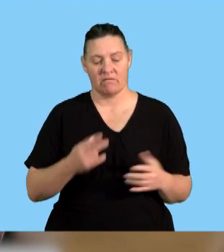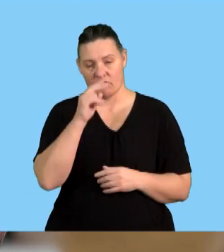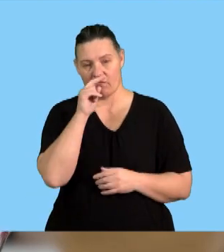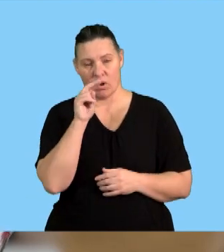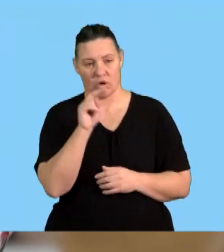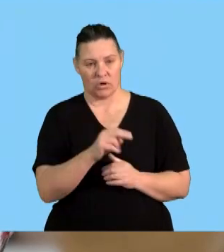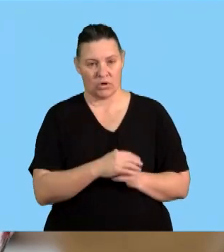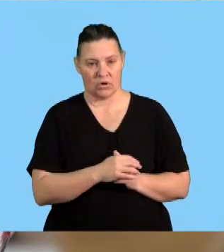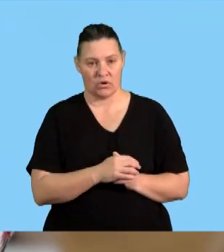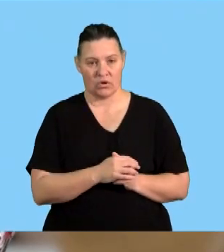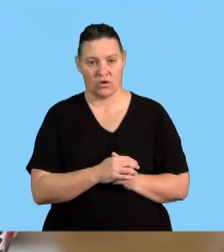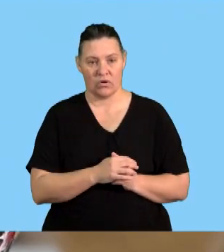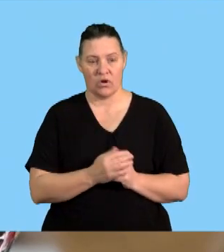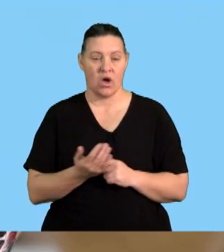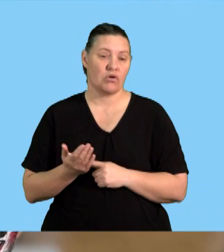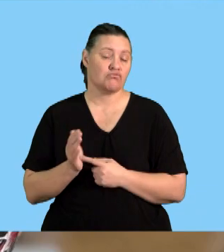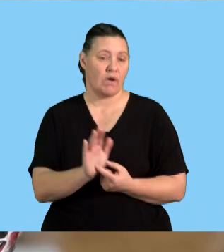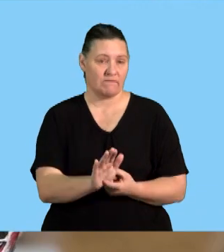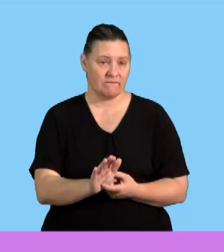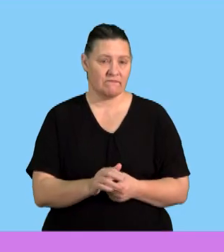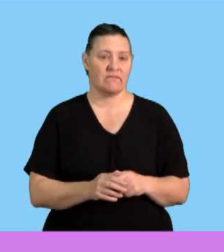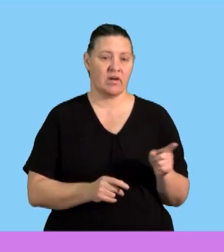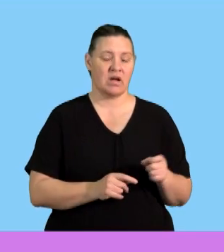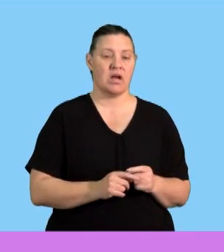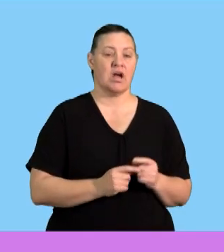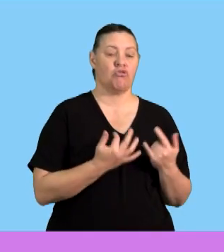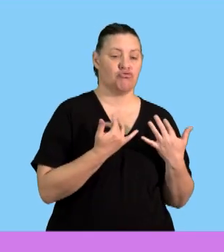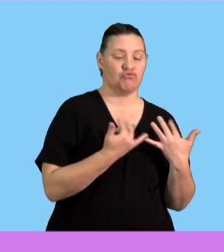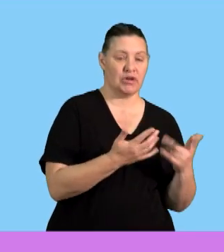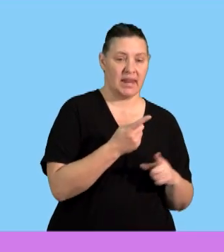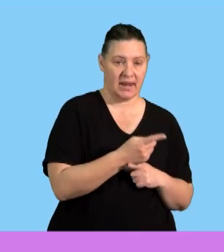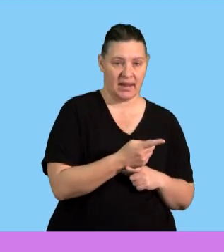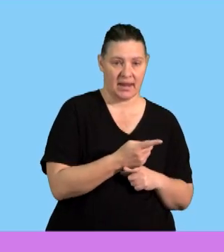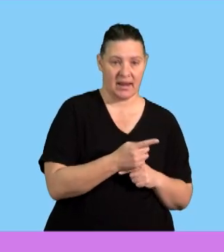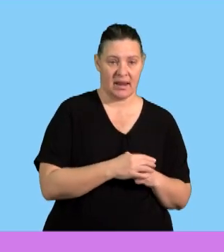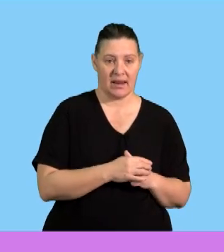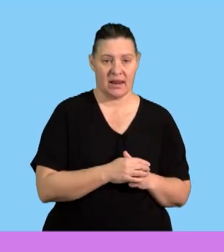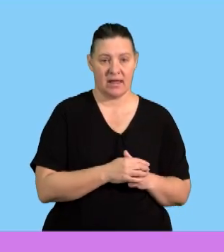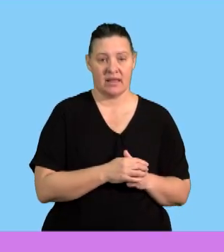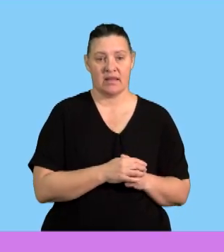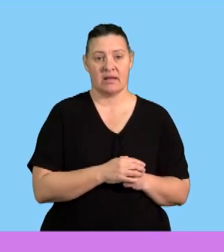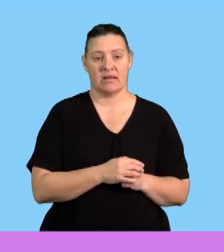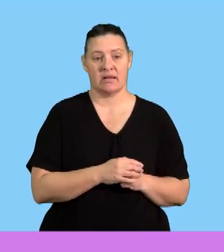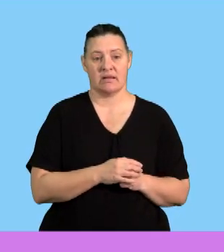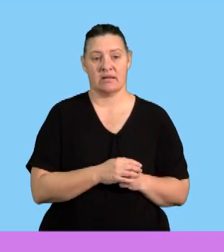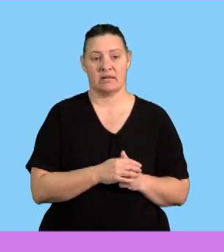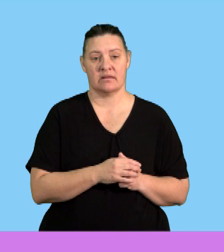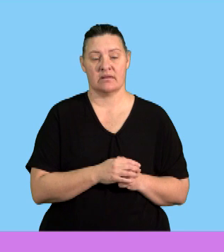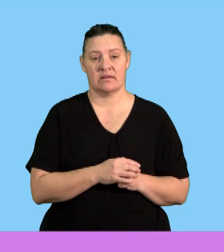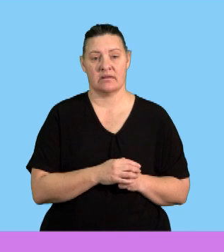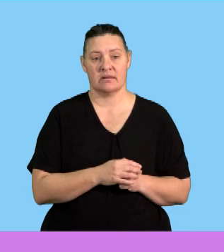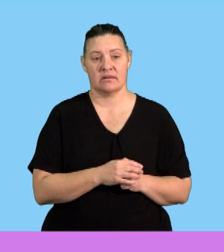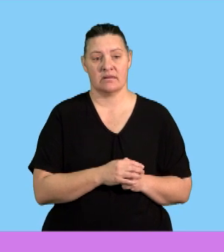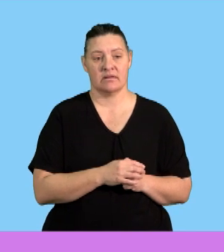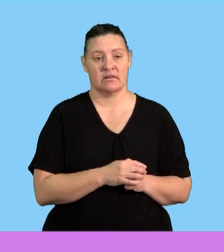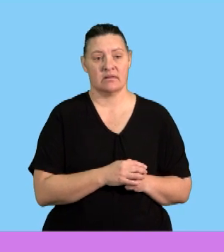So if we look at it as a graph, there is a green graph there. There is